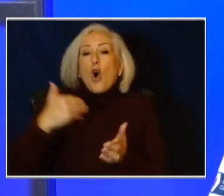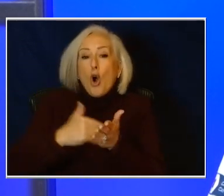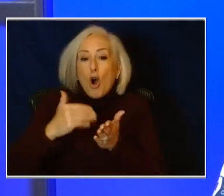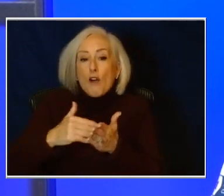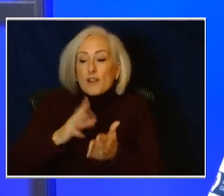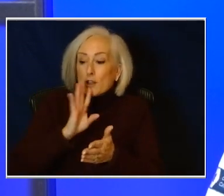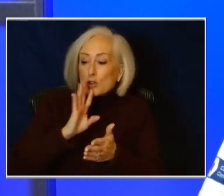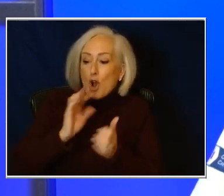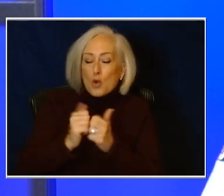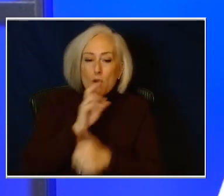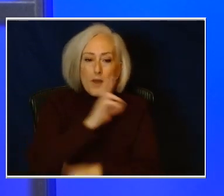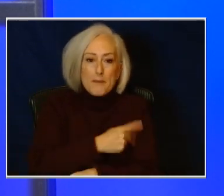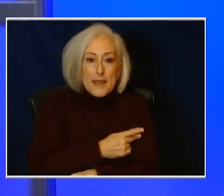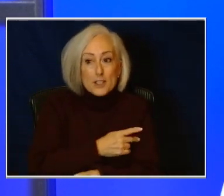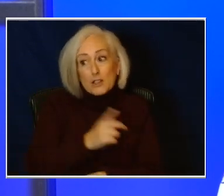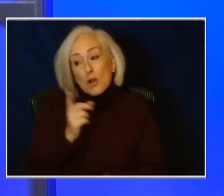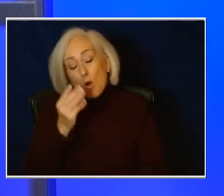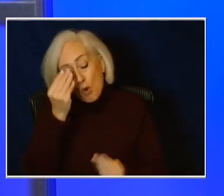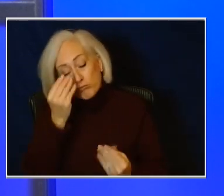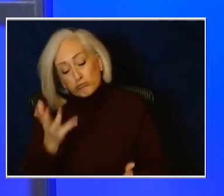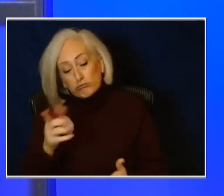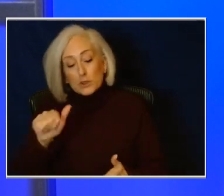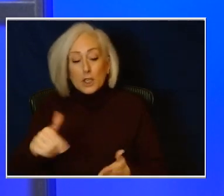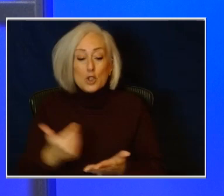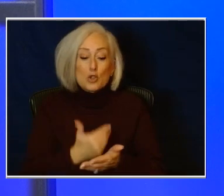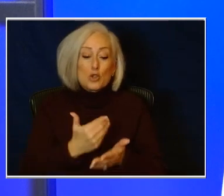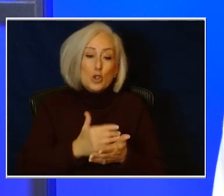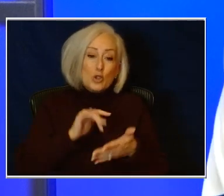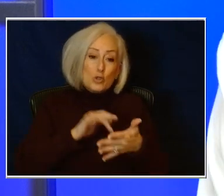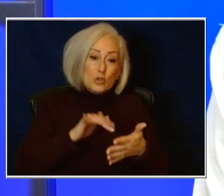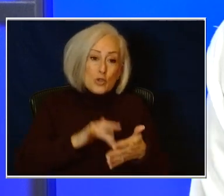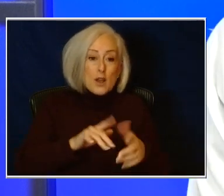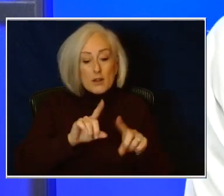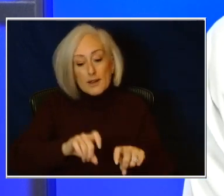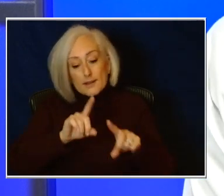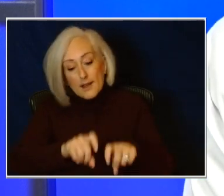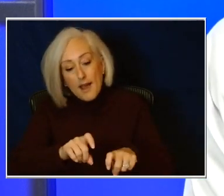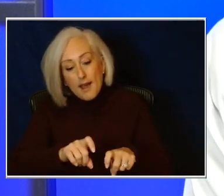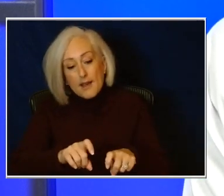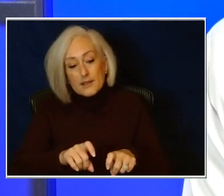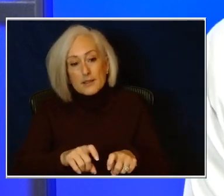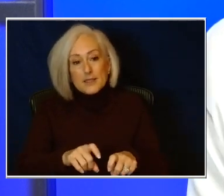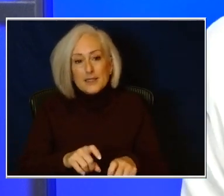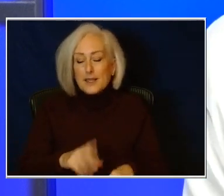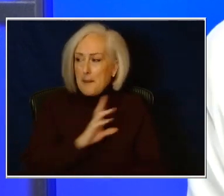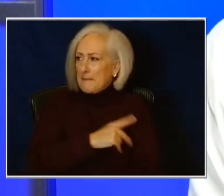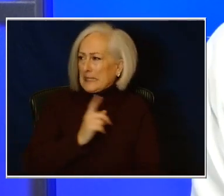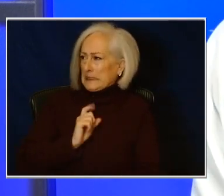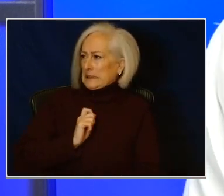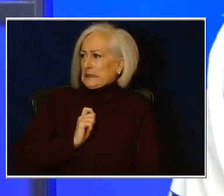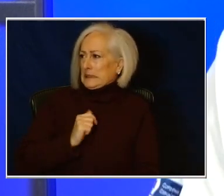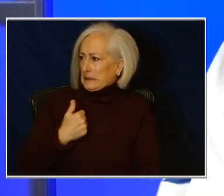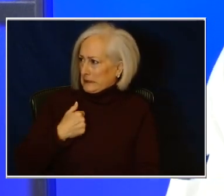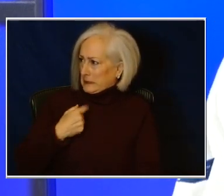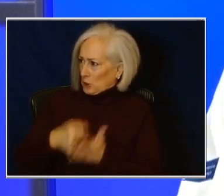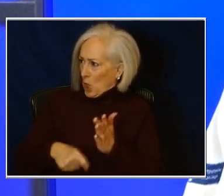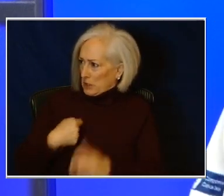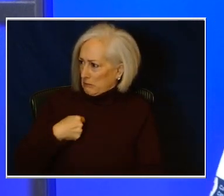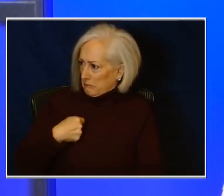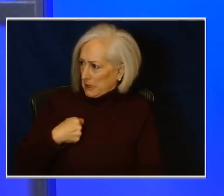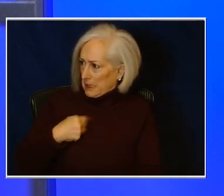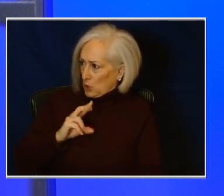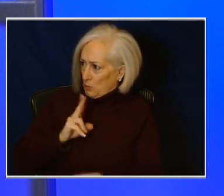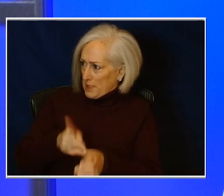is really a good option for you, this is the latest option there. The patient's wondering, well, is this going to cost me personally to